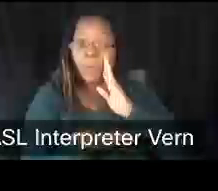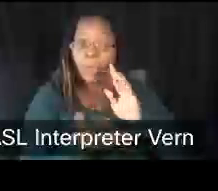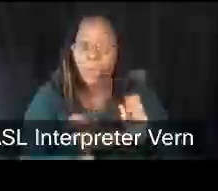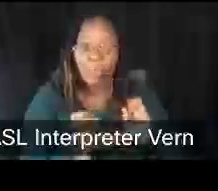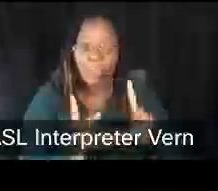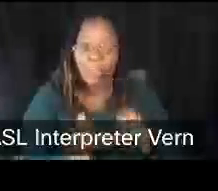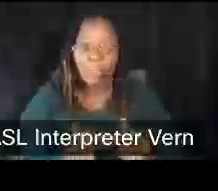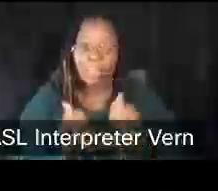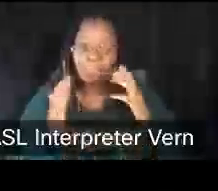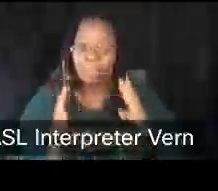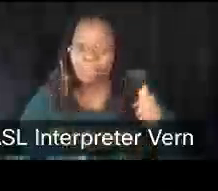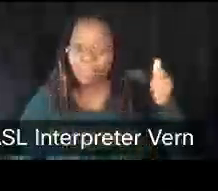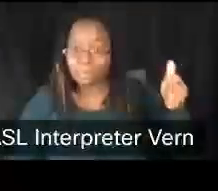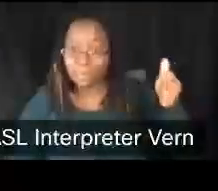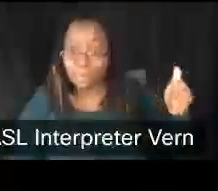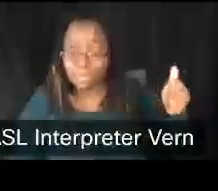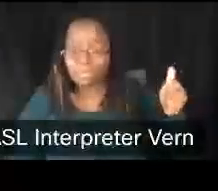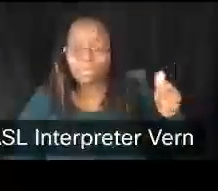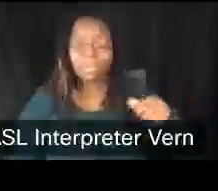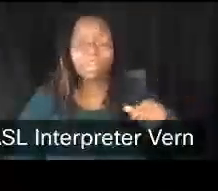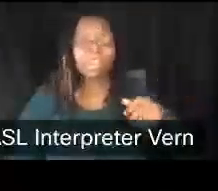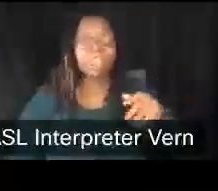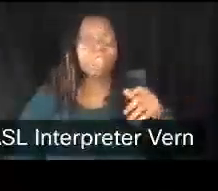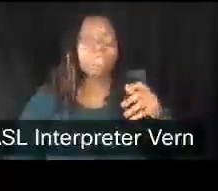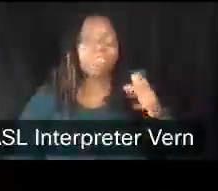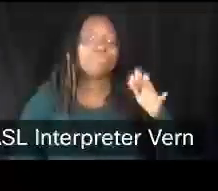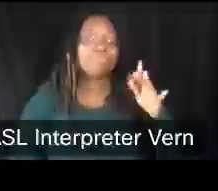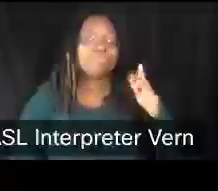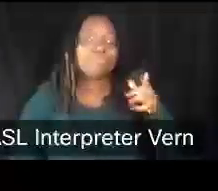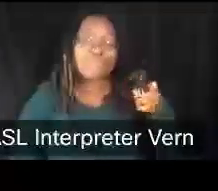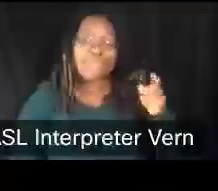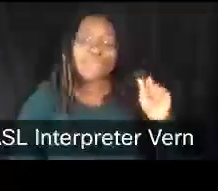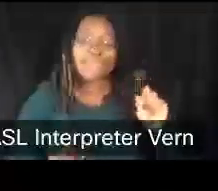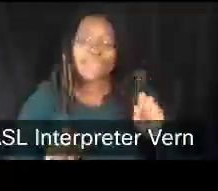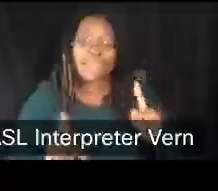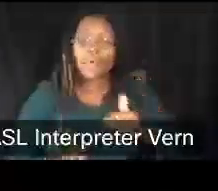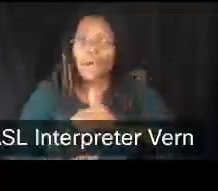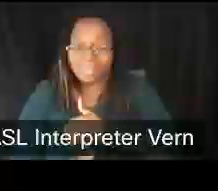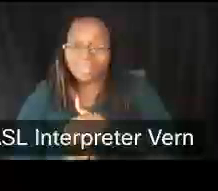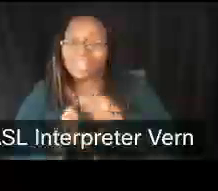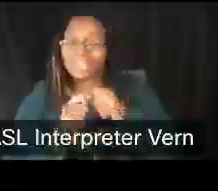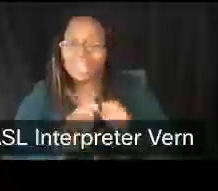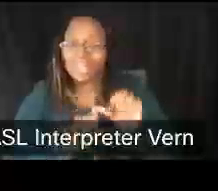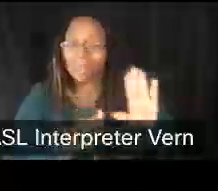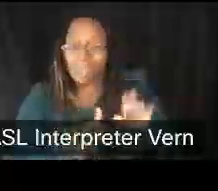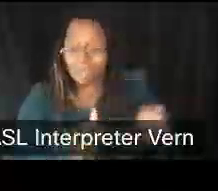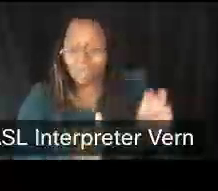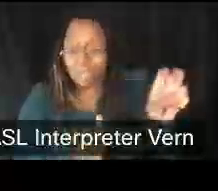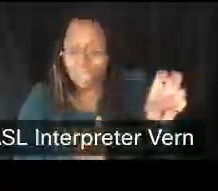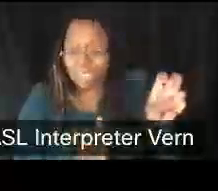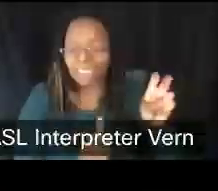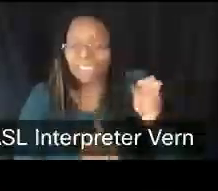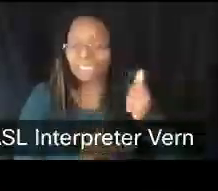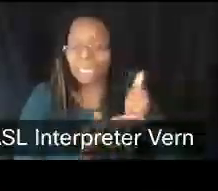survivors to, where we where survivors are allowing us to continue on the journey with them for healing